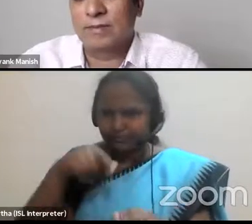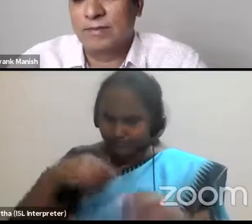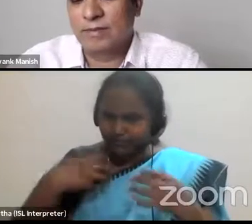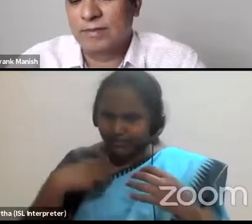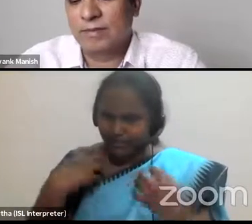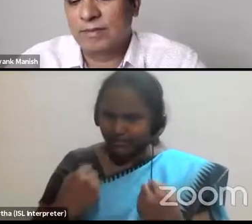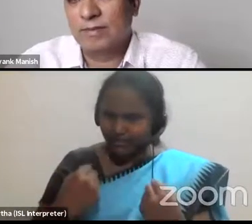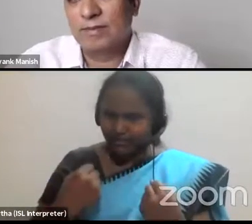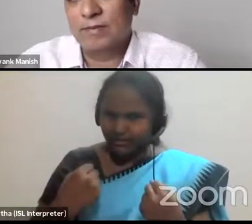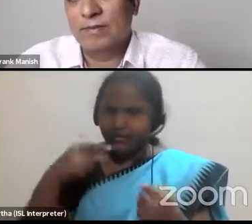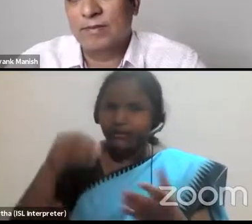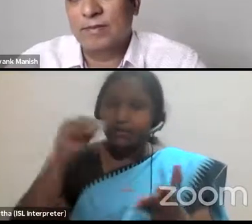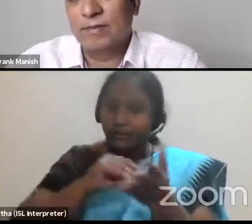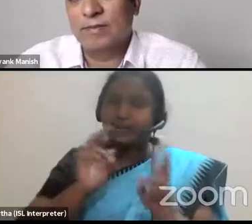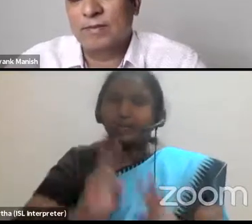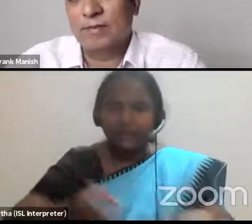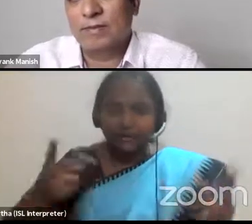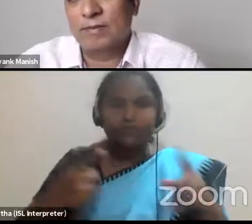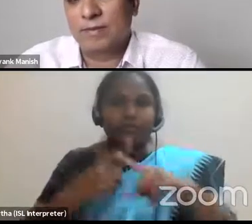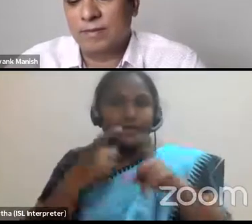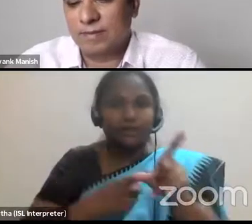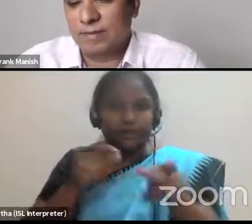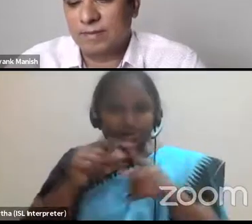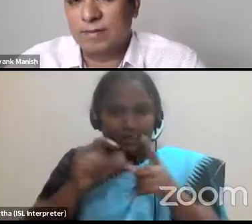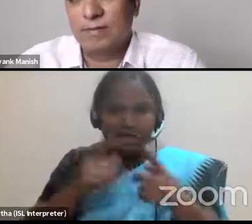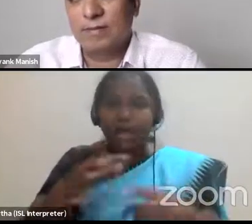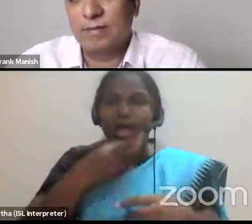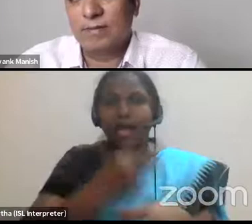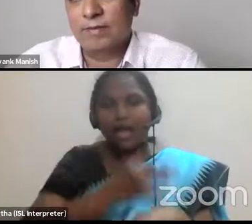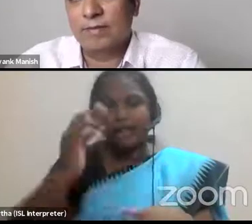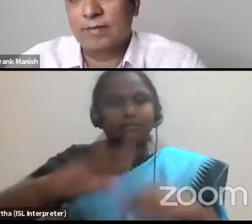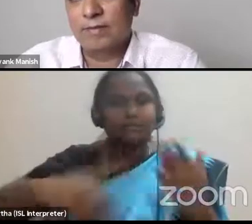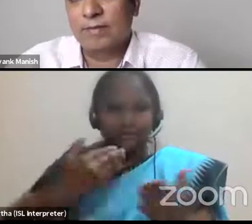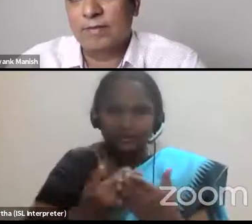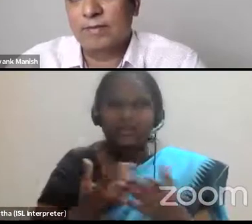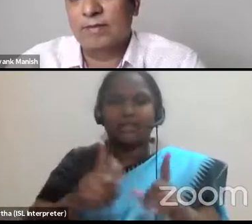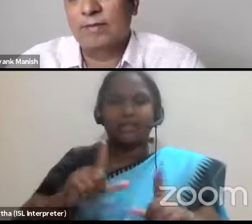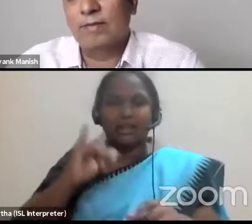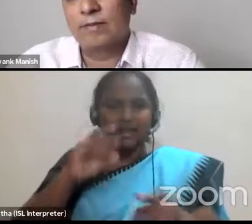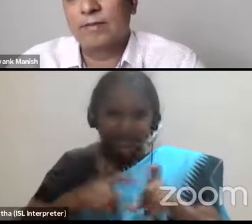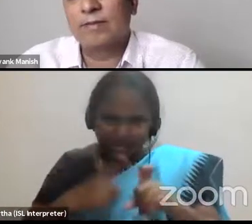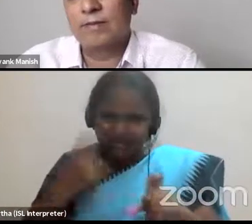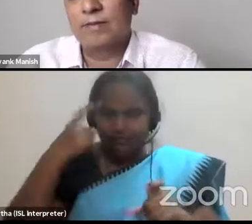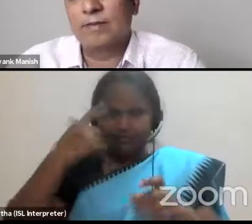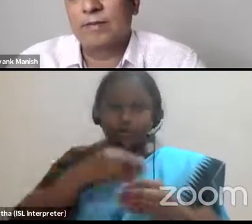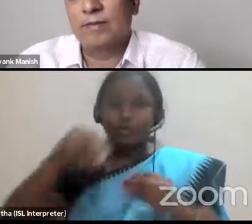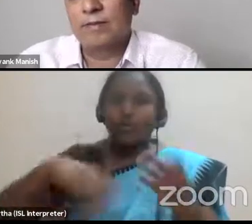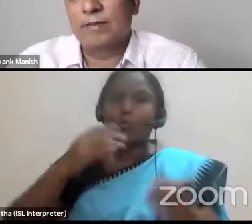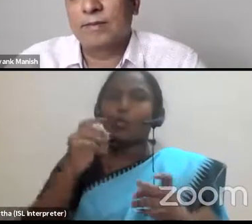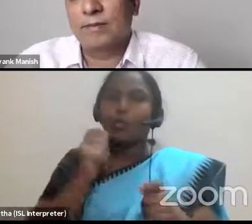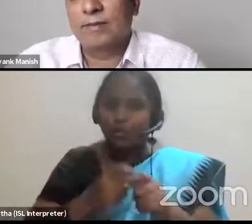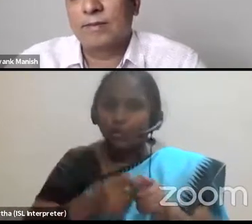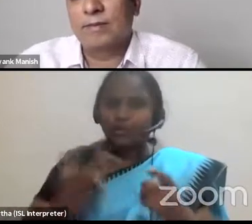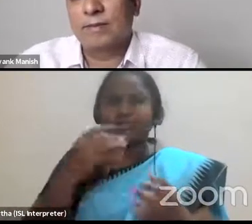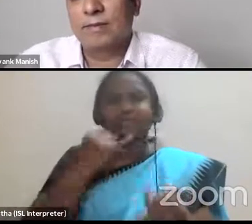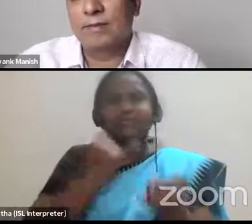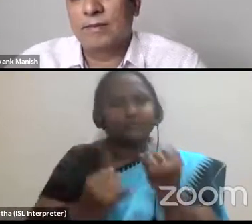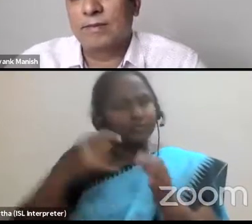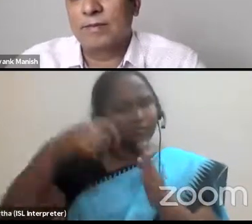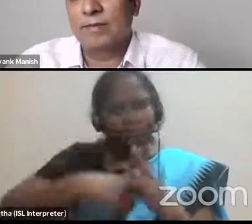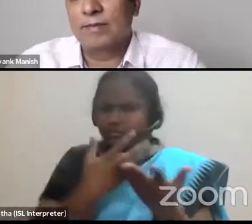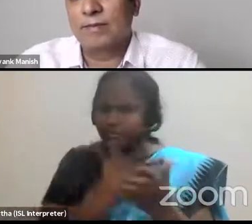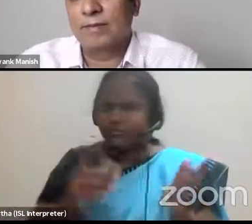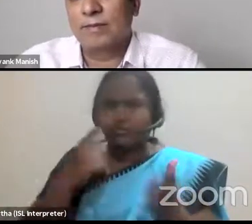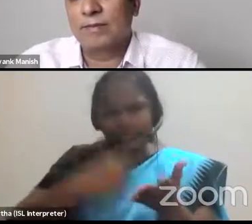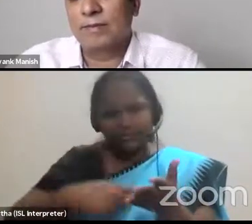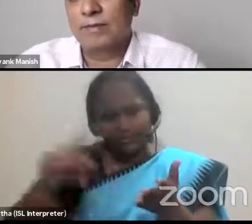actually bucketed them into different types of sections. So you can ask about Hussein's life to some extent, artworks and history and other things, right? So